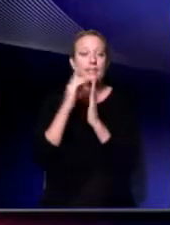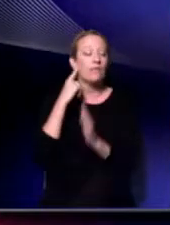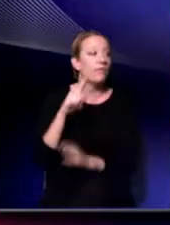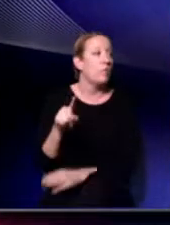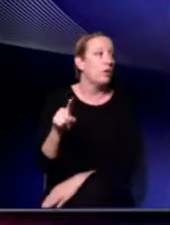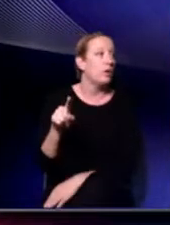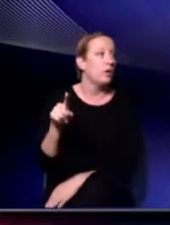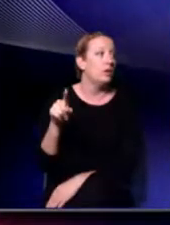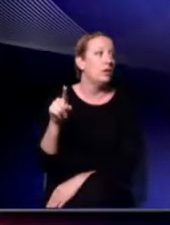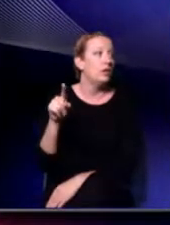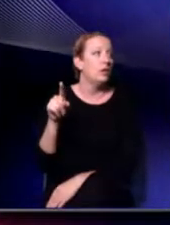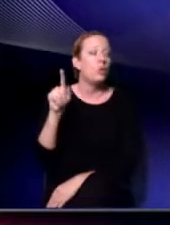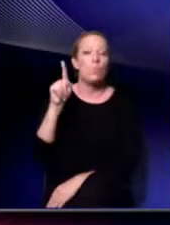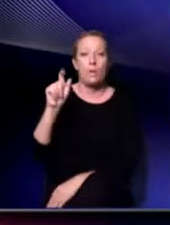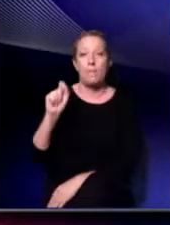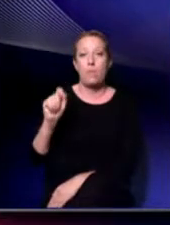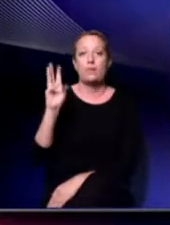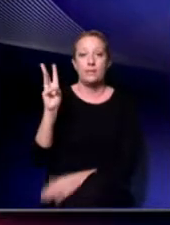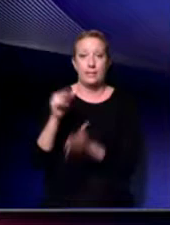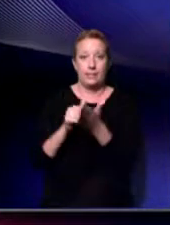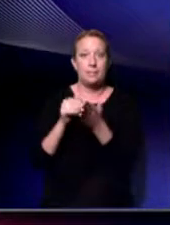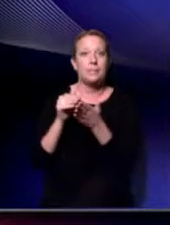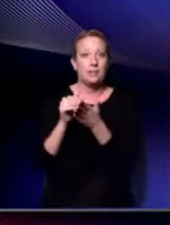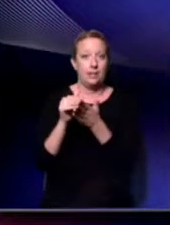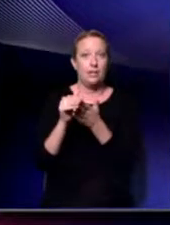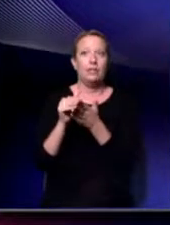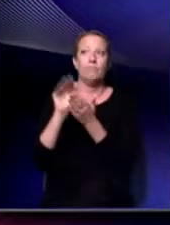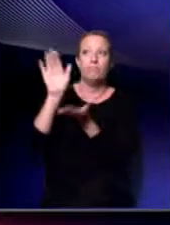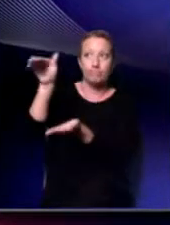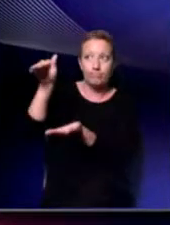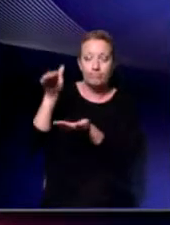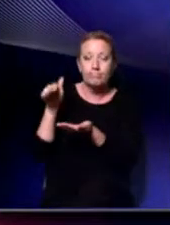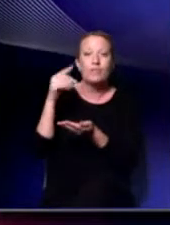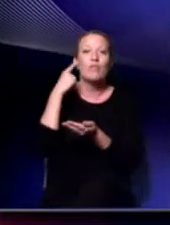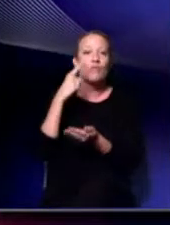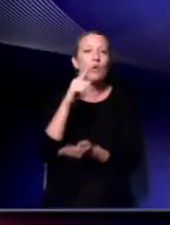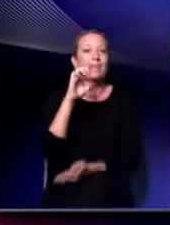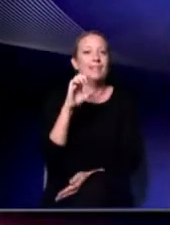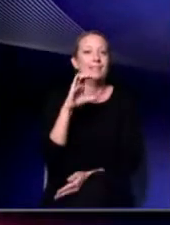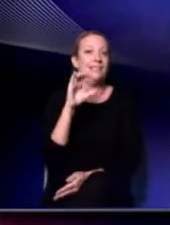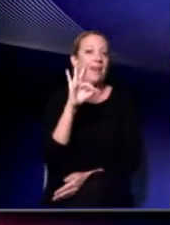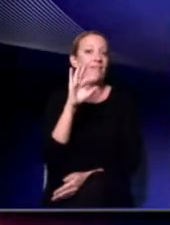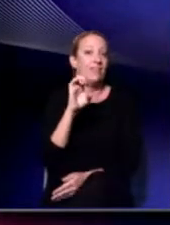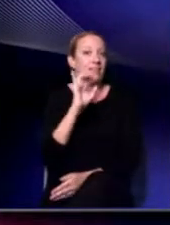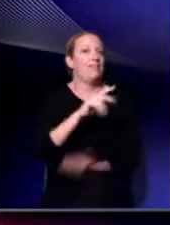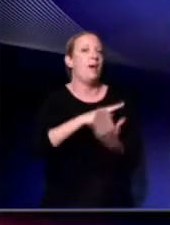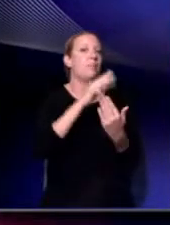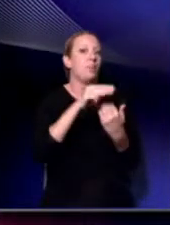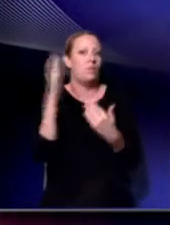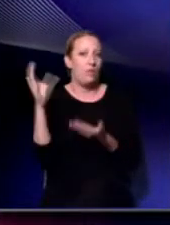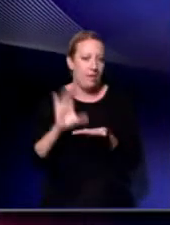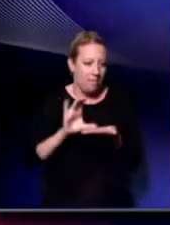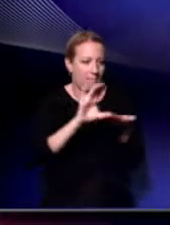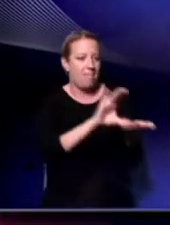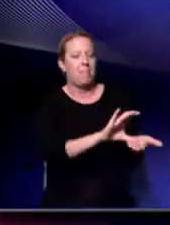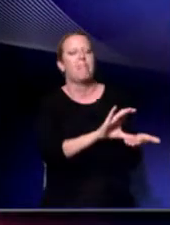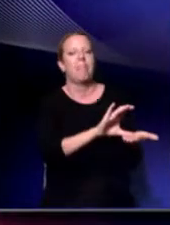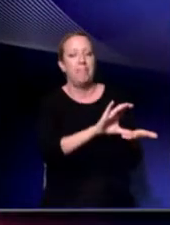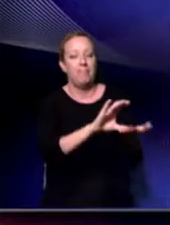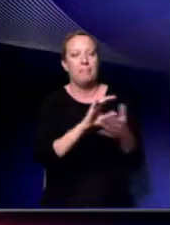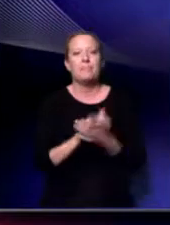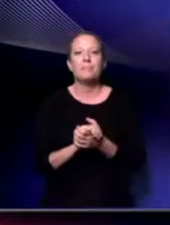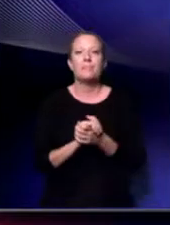million in addition for the early childhood family education program. That, what we call